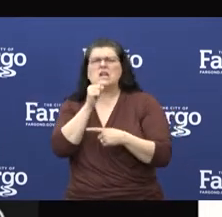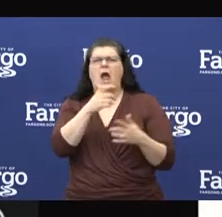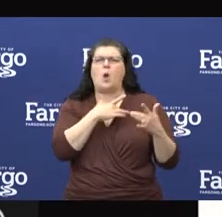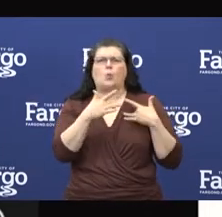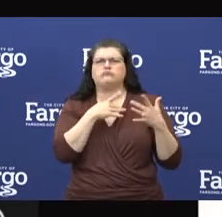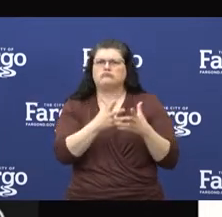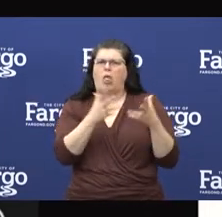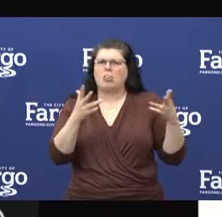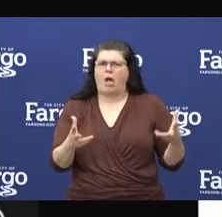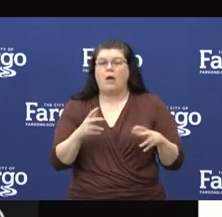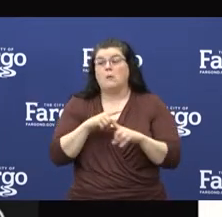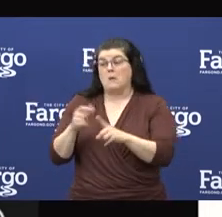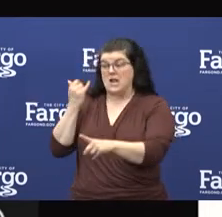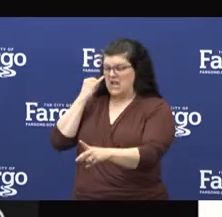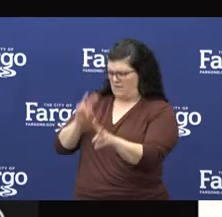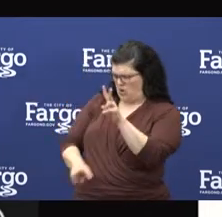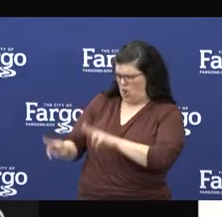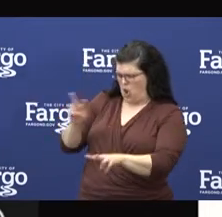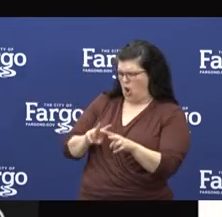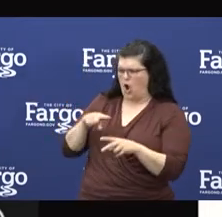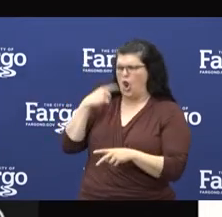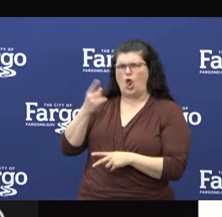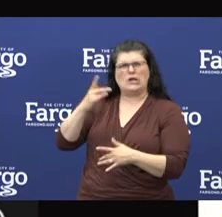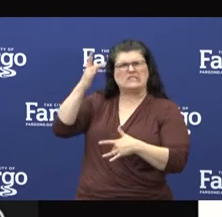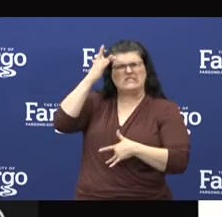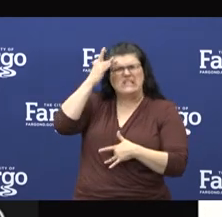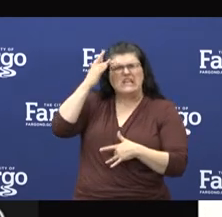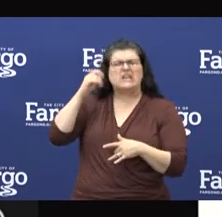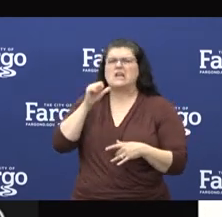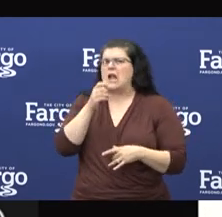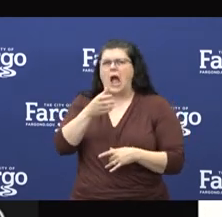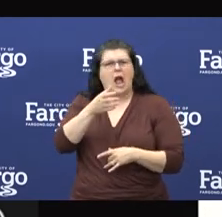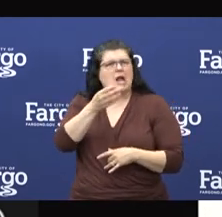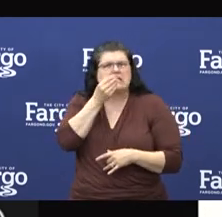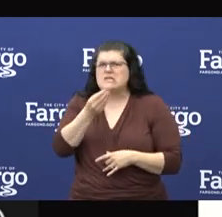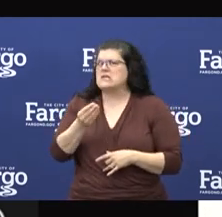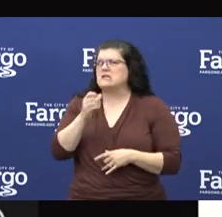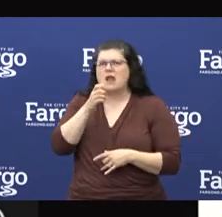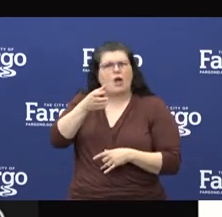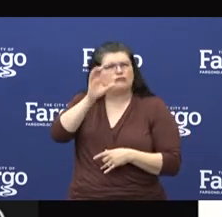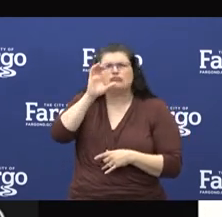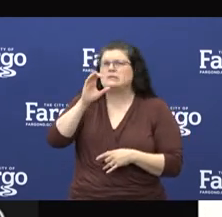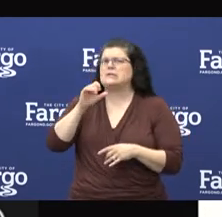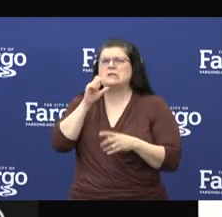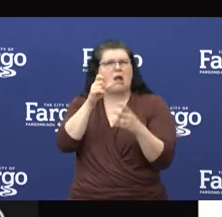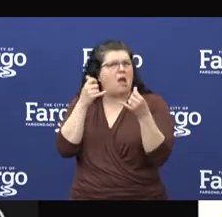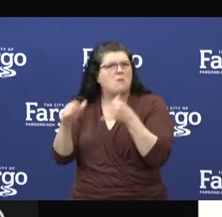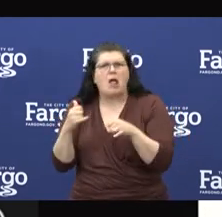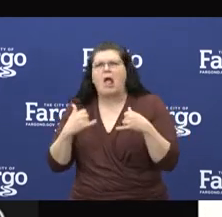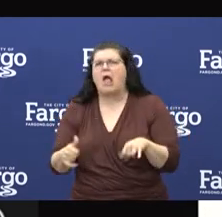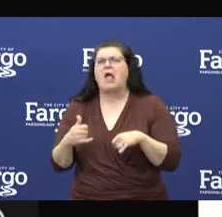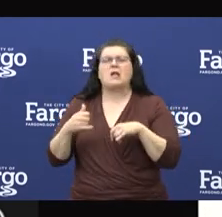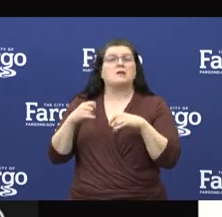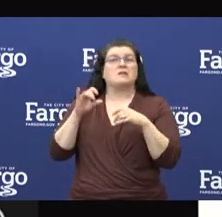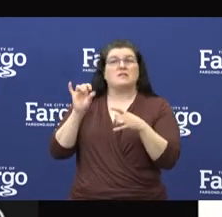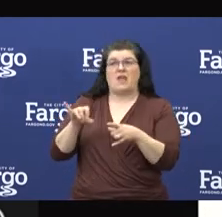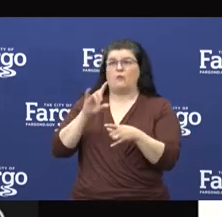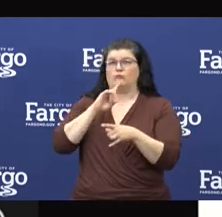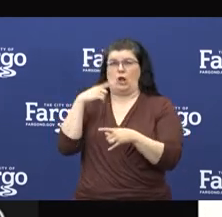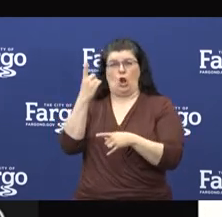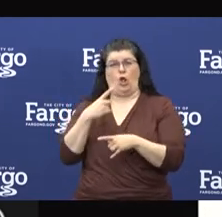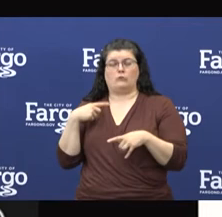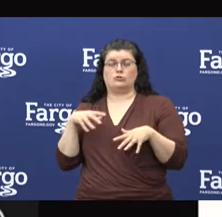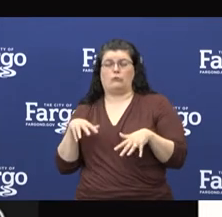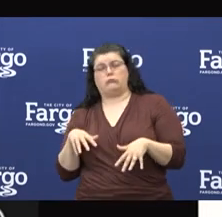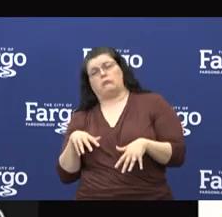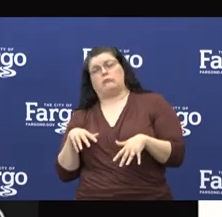if your child looks ill, isn't eating, isn't drinking, isn't playing or doing their usual activities, or just generally looks